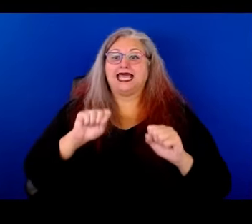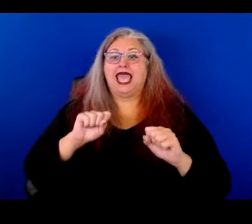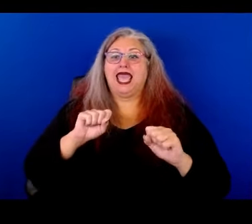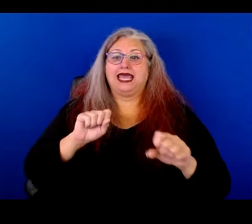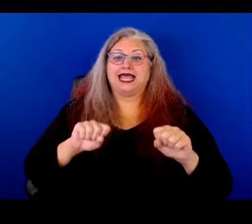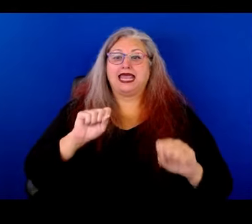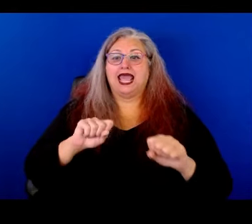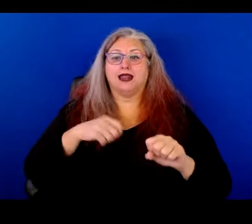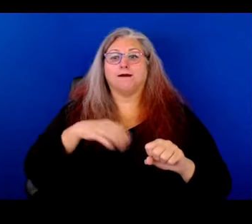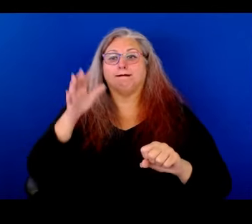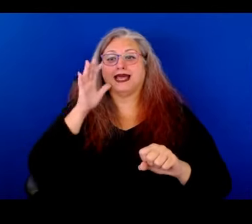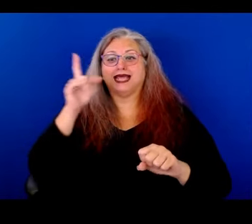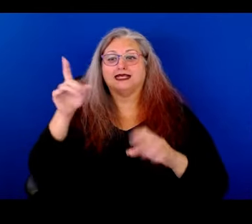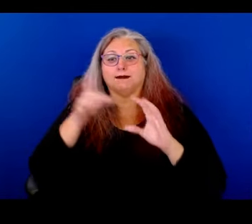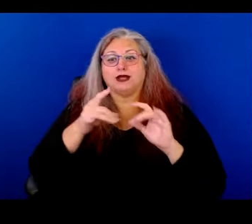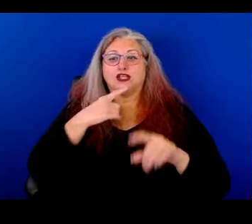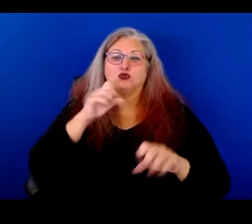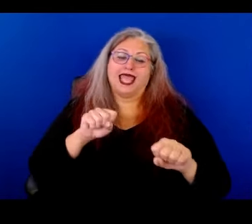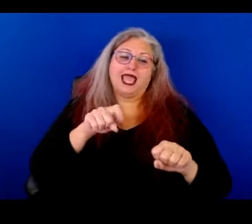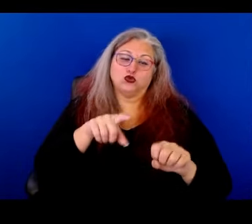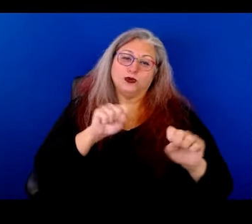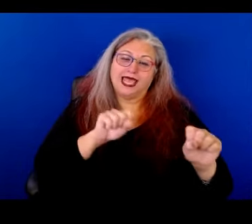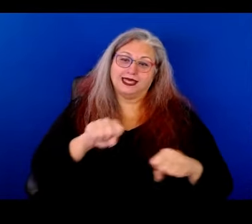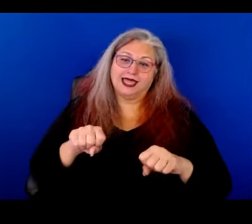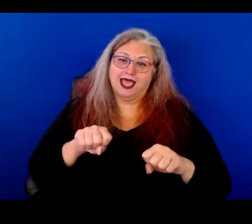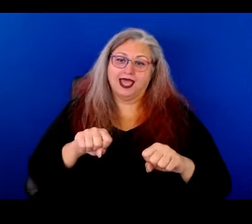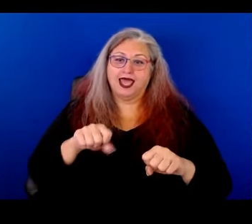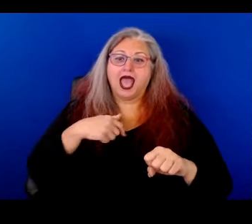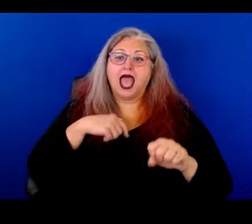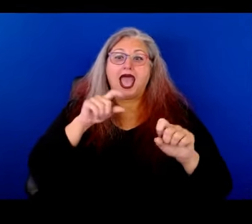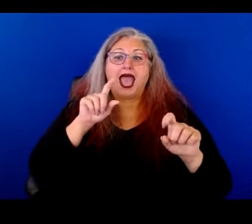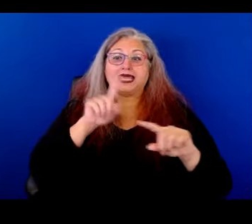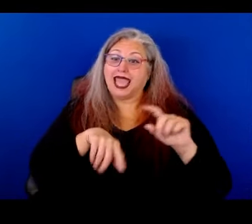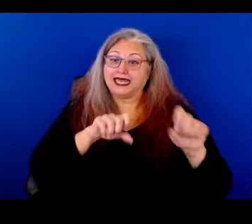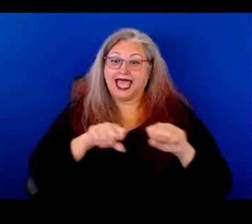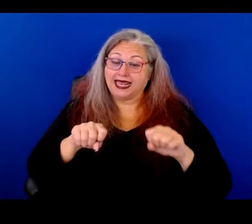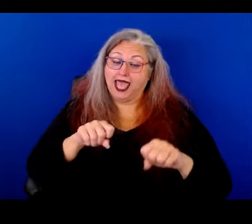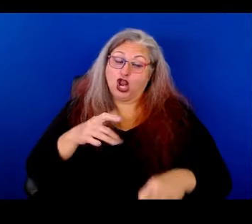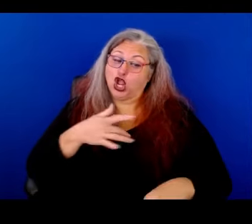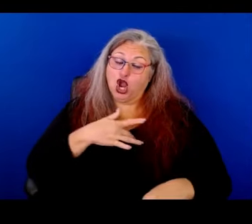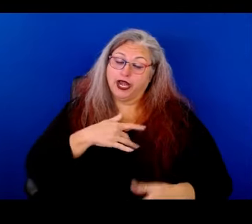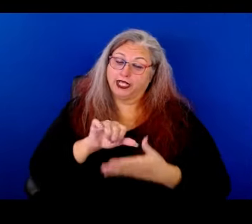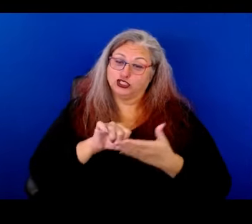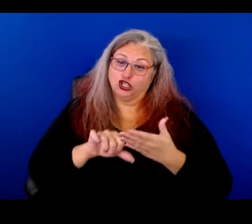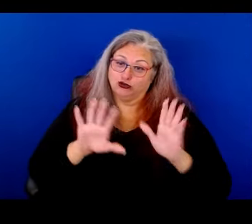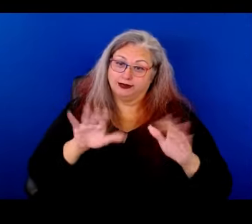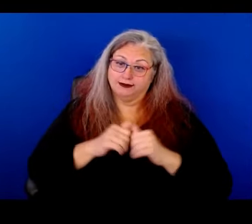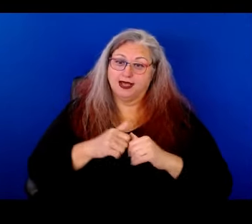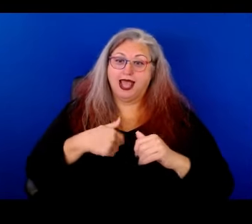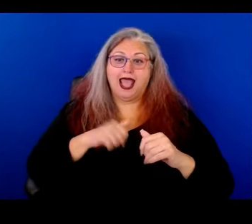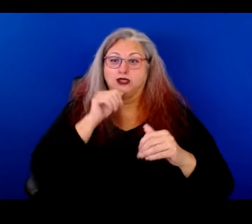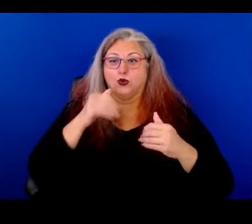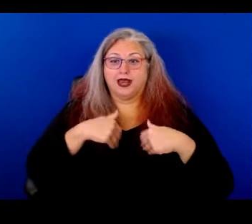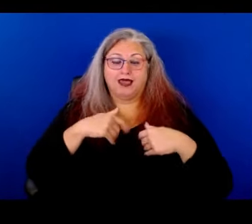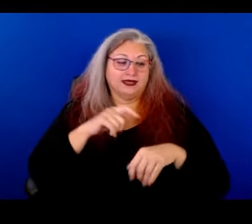can. My dad's mantra was, you can do it. Yes, you can. I can cardiac surgery. I